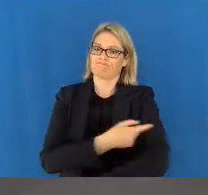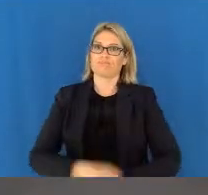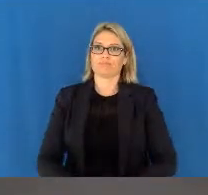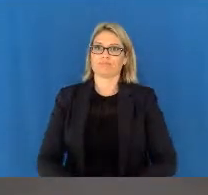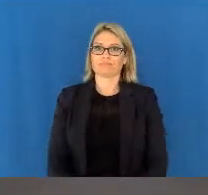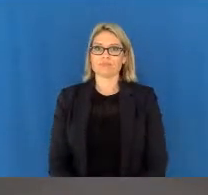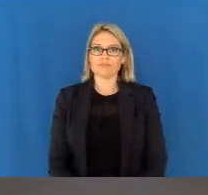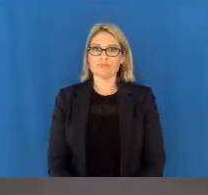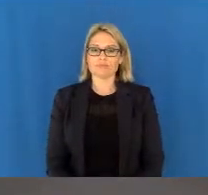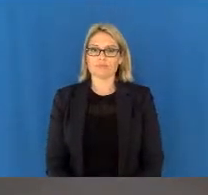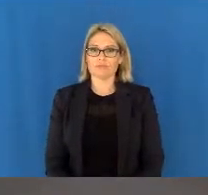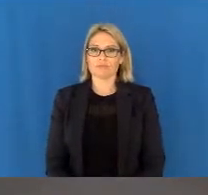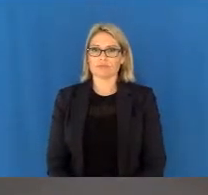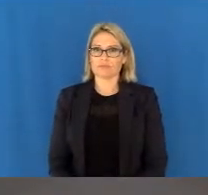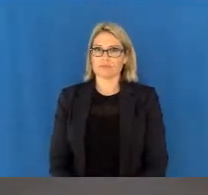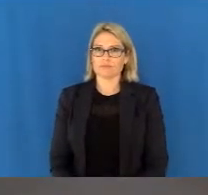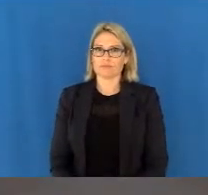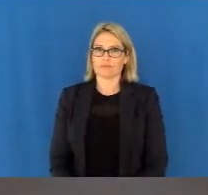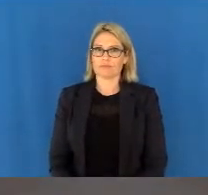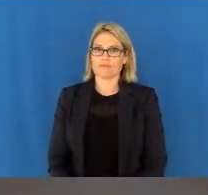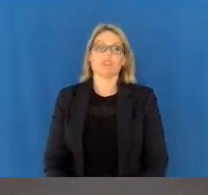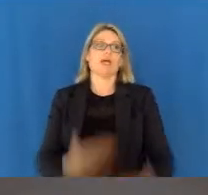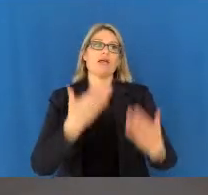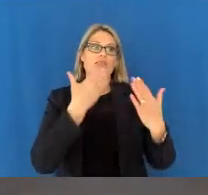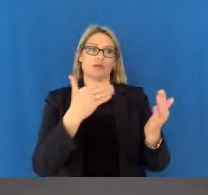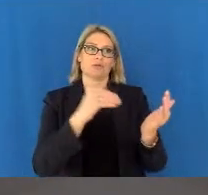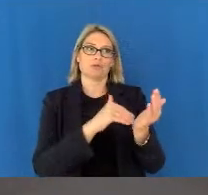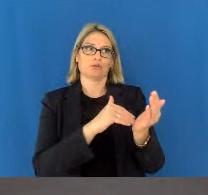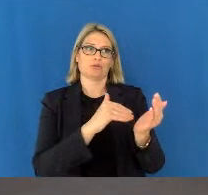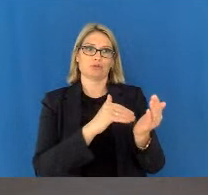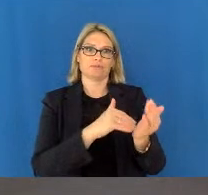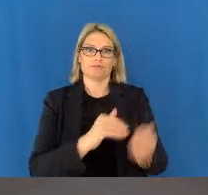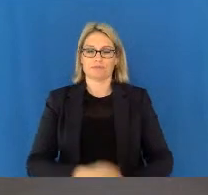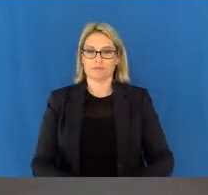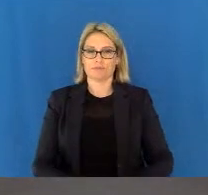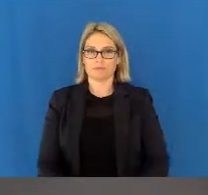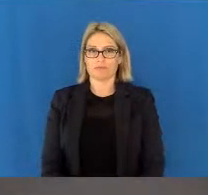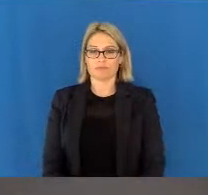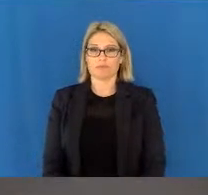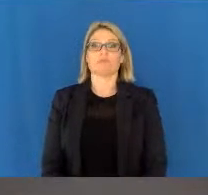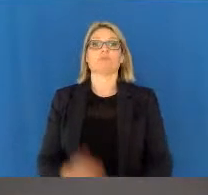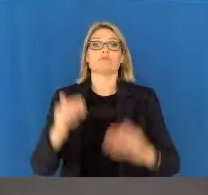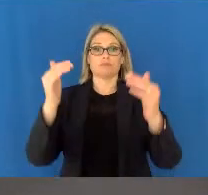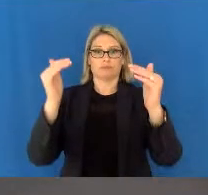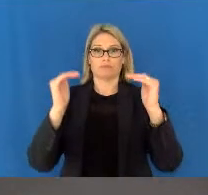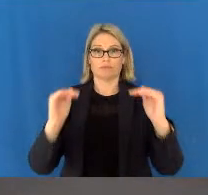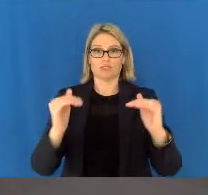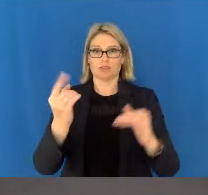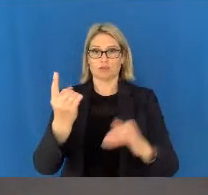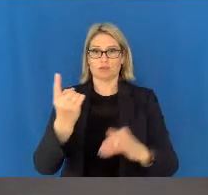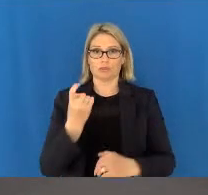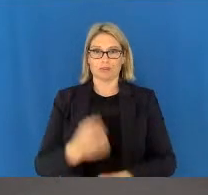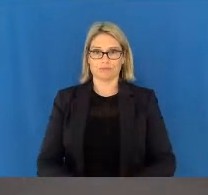Très bon point. Yes. Tobin. Prochaine question. Next question.